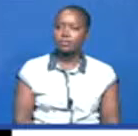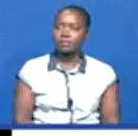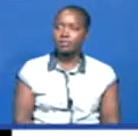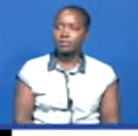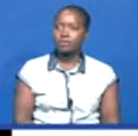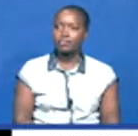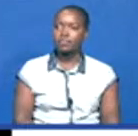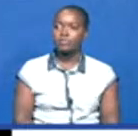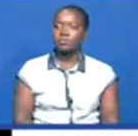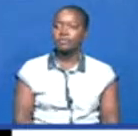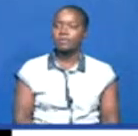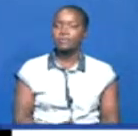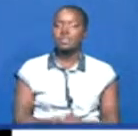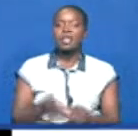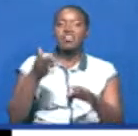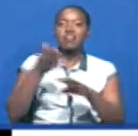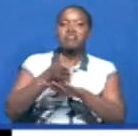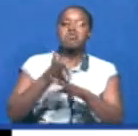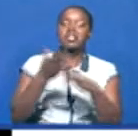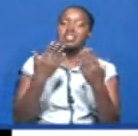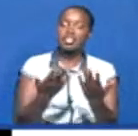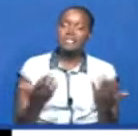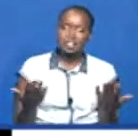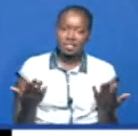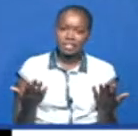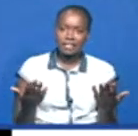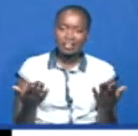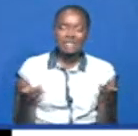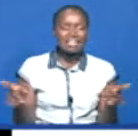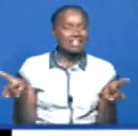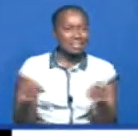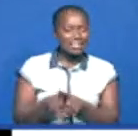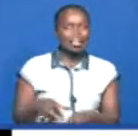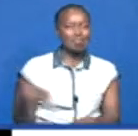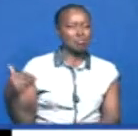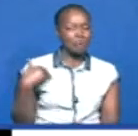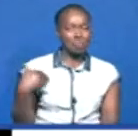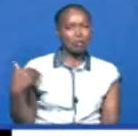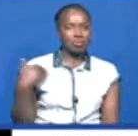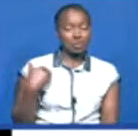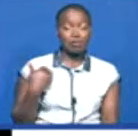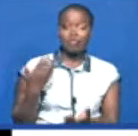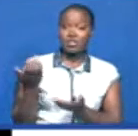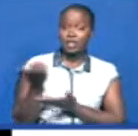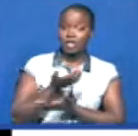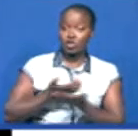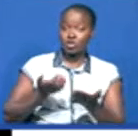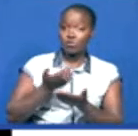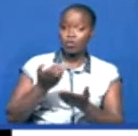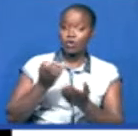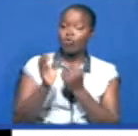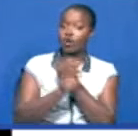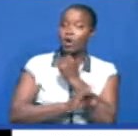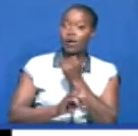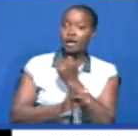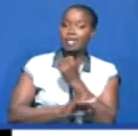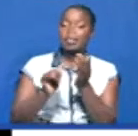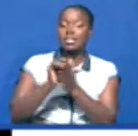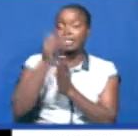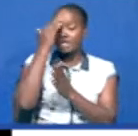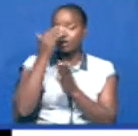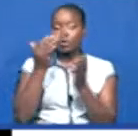Bidhaa bandia au bidhaa gushi bado ni kero kuu kwa uchumi wa taifa letu, na ndio maana tumekusanyika hapa